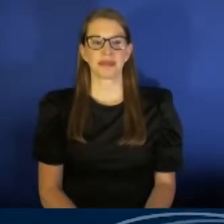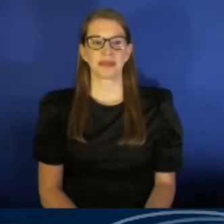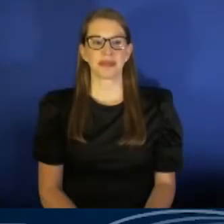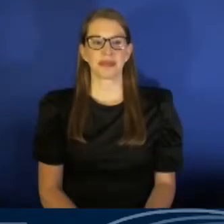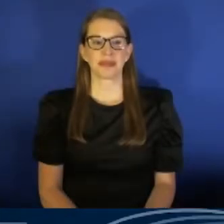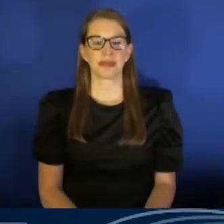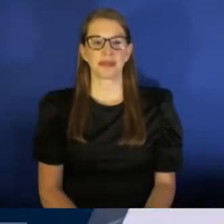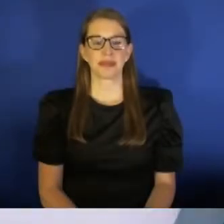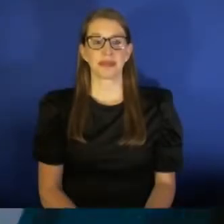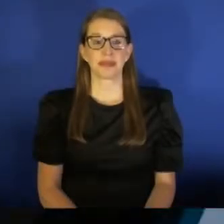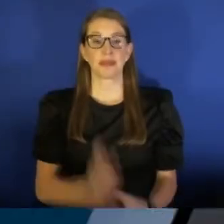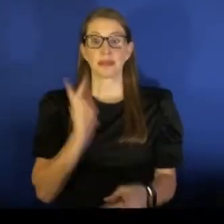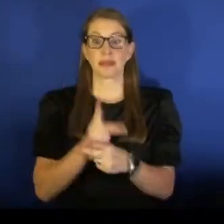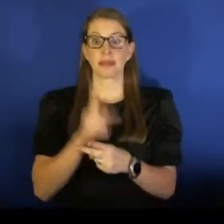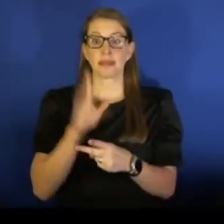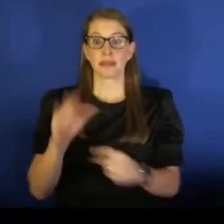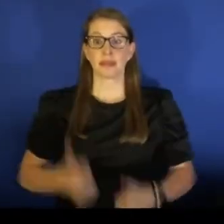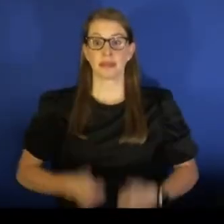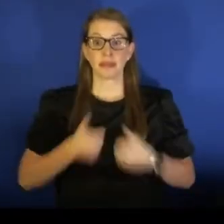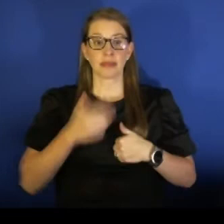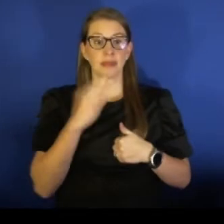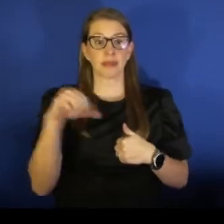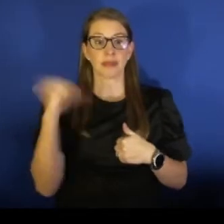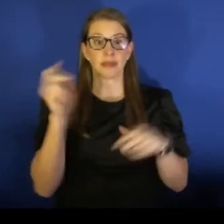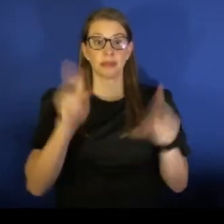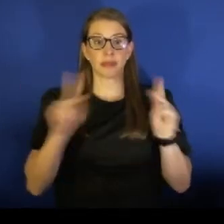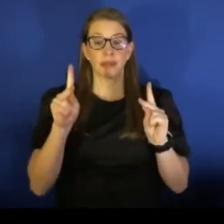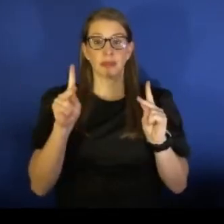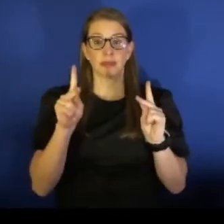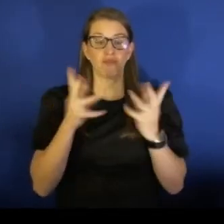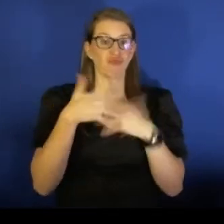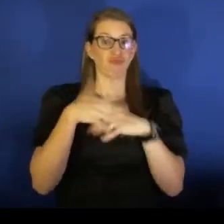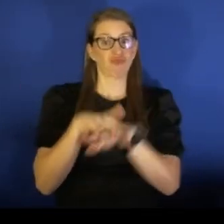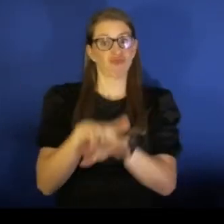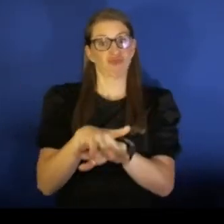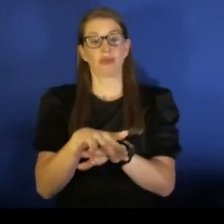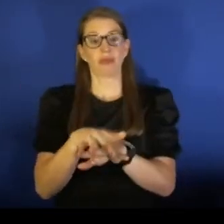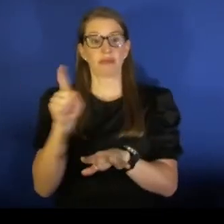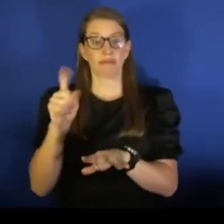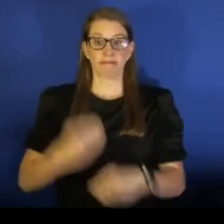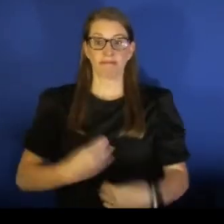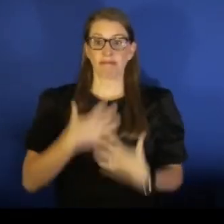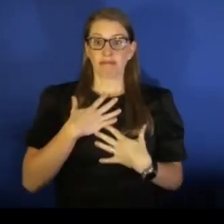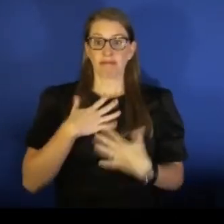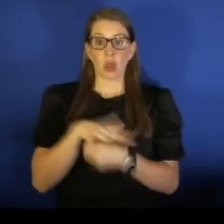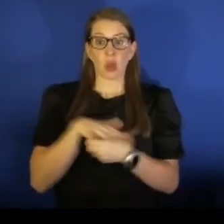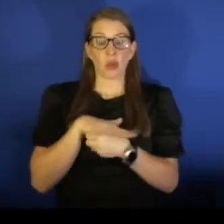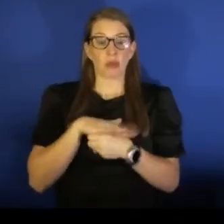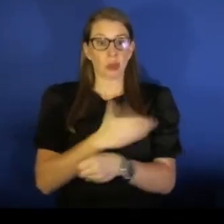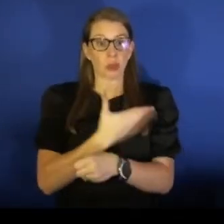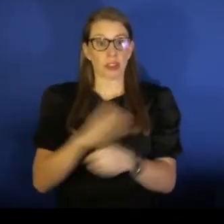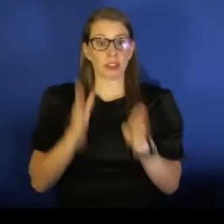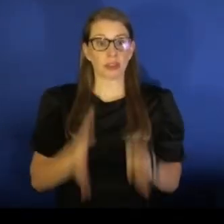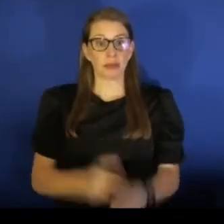Keeping his life and the lives of others in harmony, how this aspiring local musician,